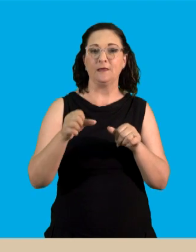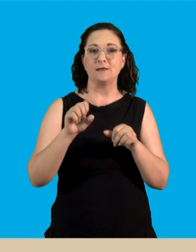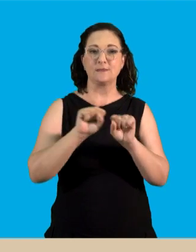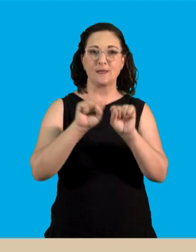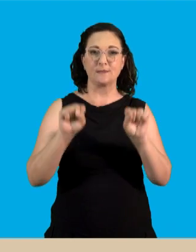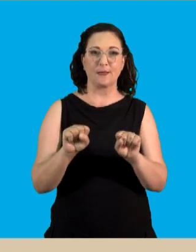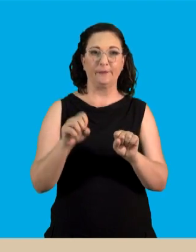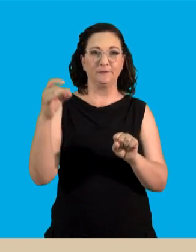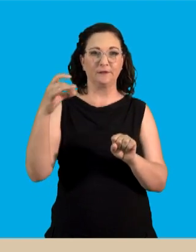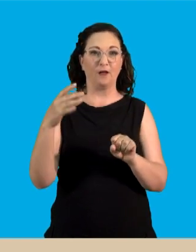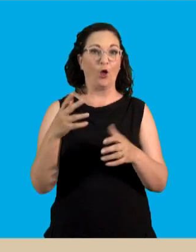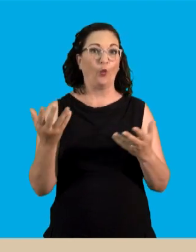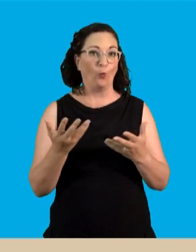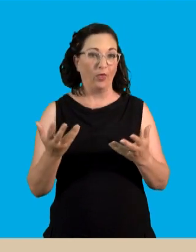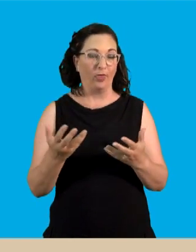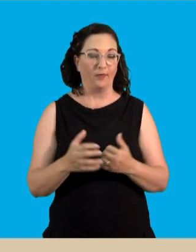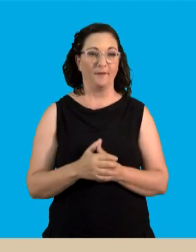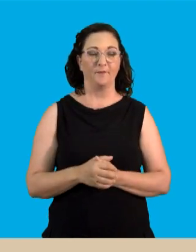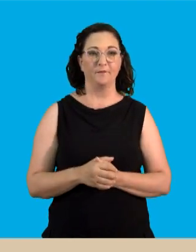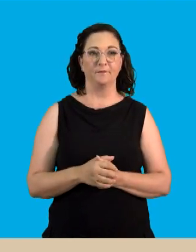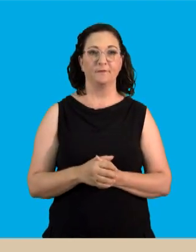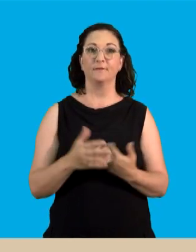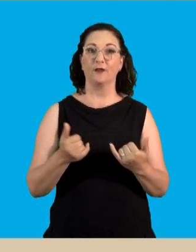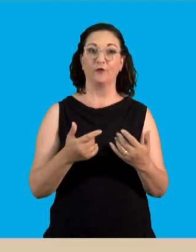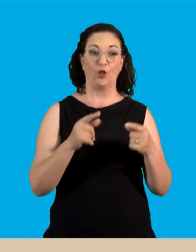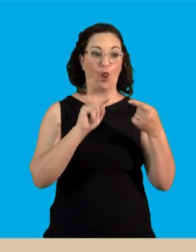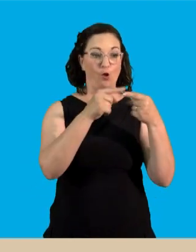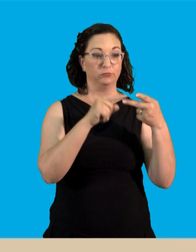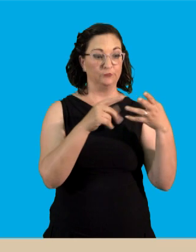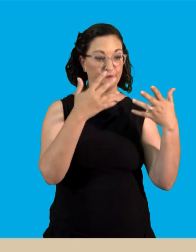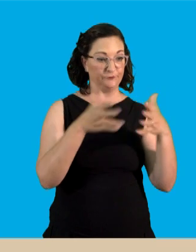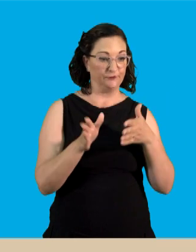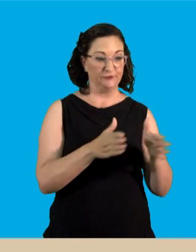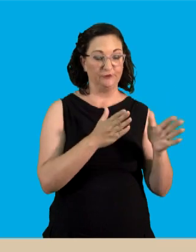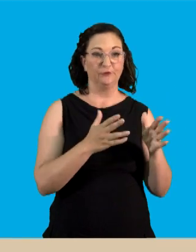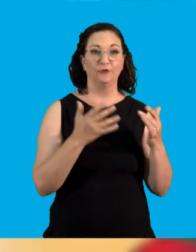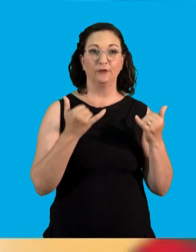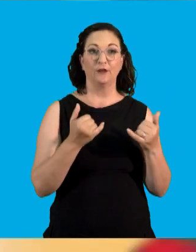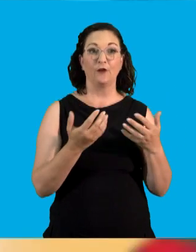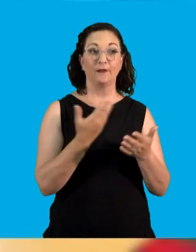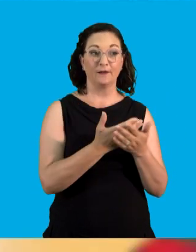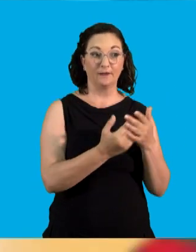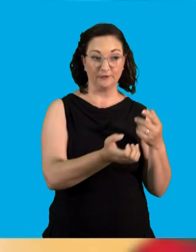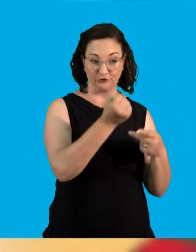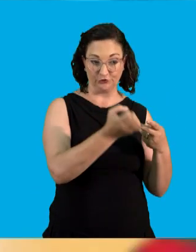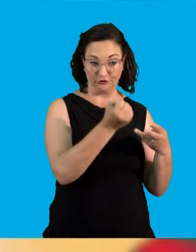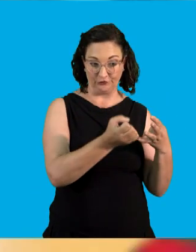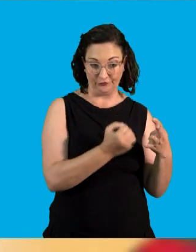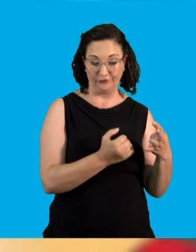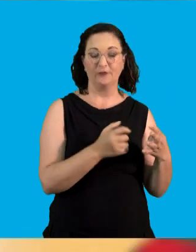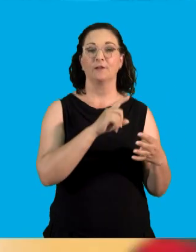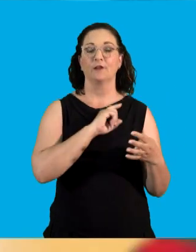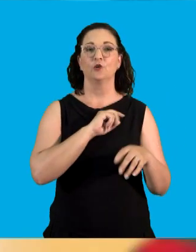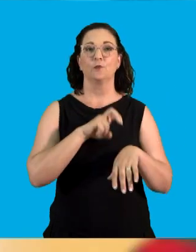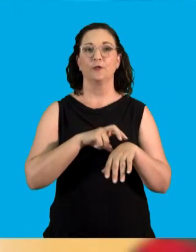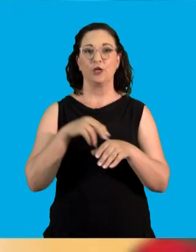is located. Now that we have looked at our lesson objectives, in order for us to achieve them, the following is going to